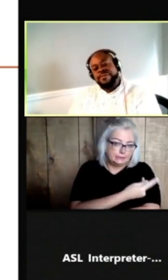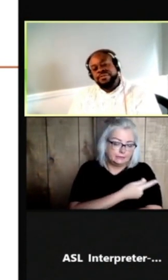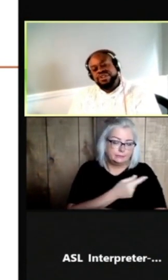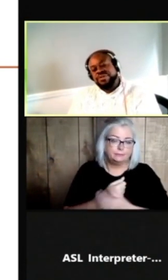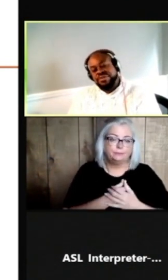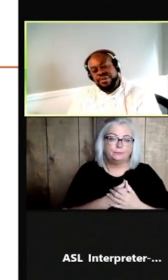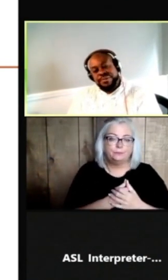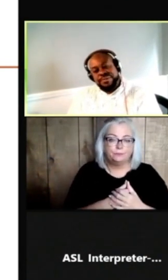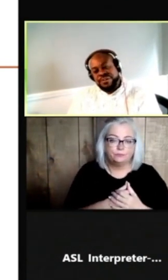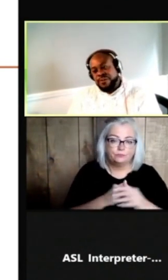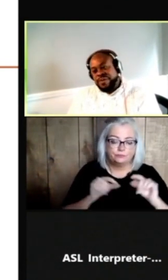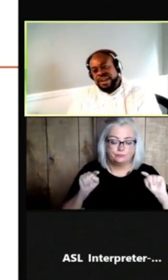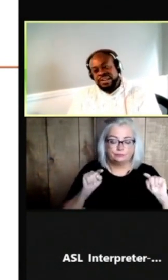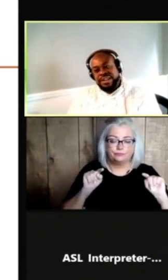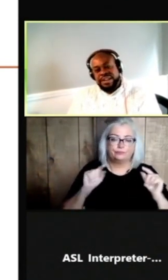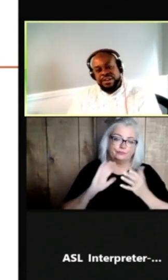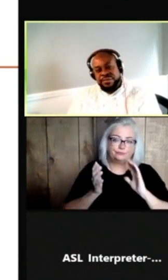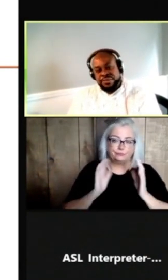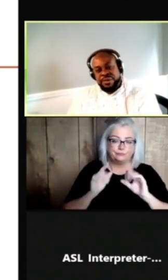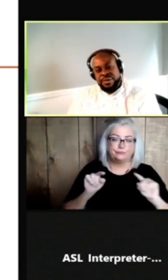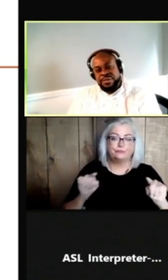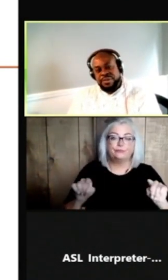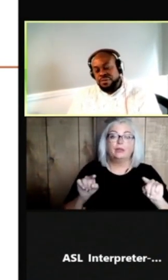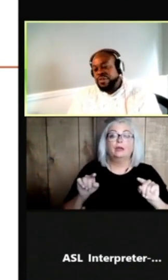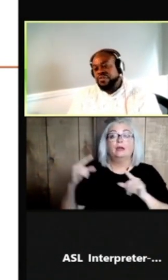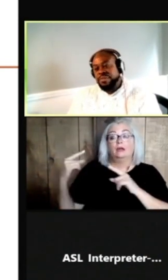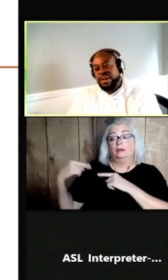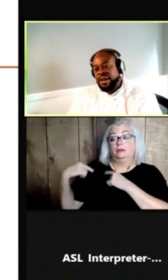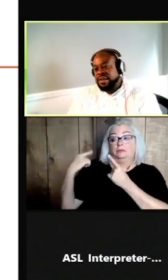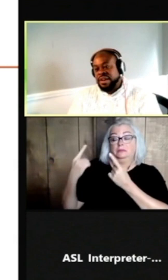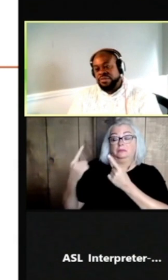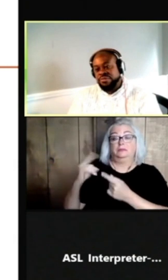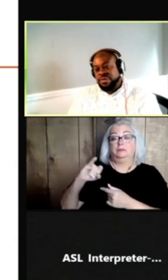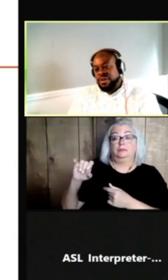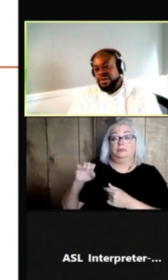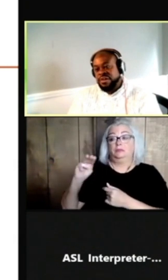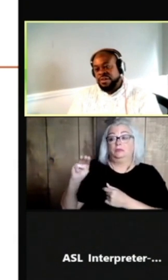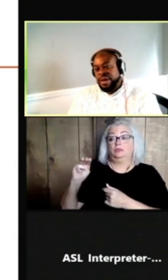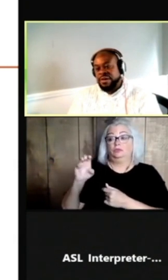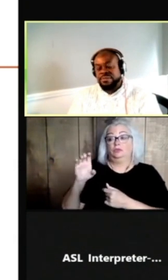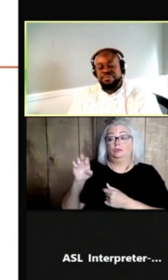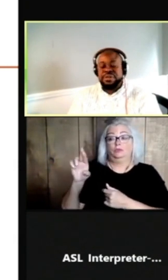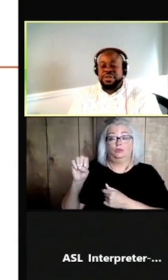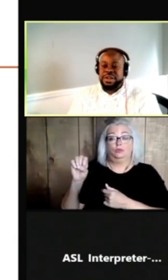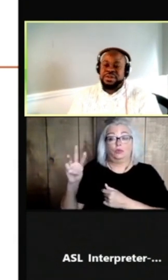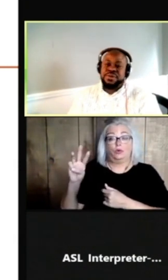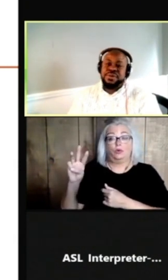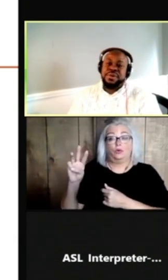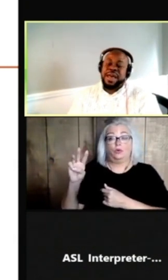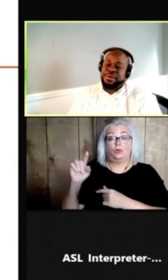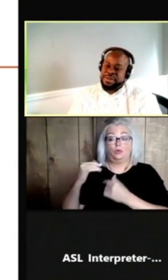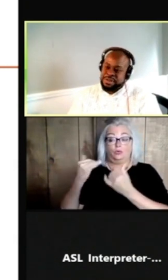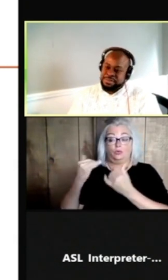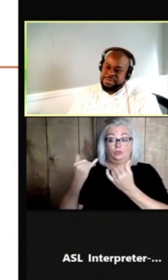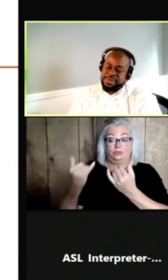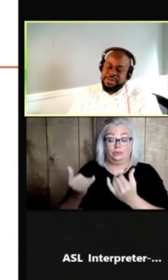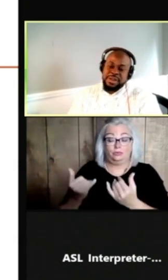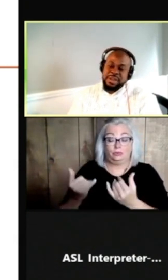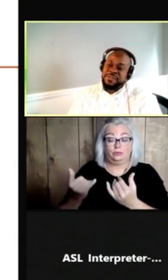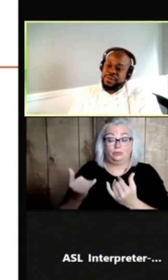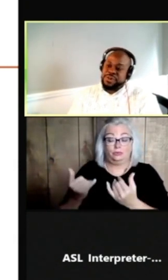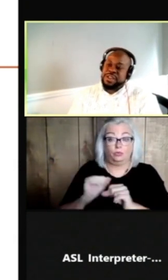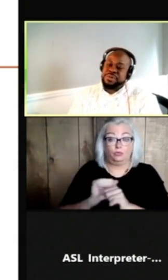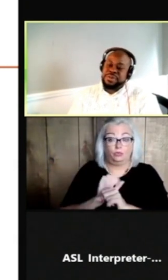So from Jim Crow to COVID-19, in other words, moving from a context where we're talking about political